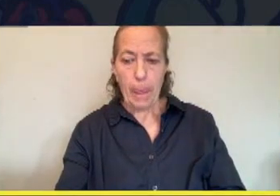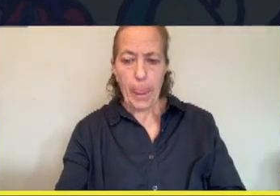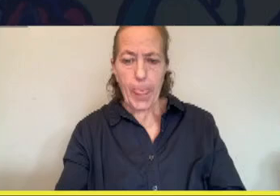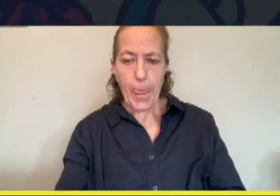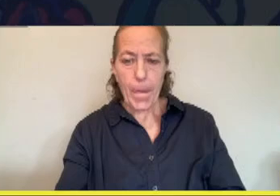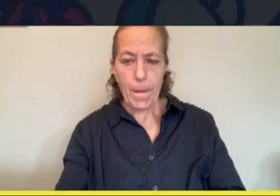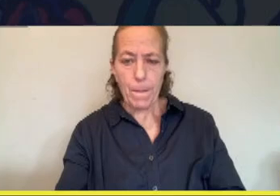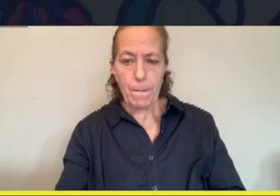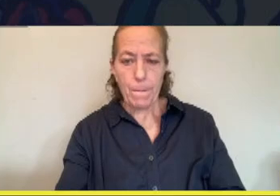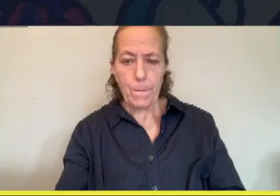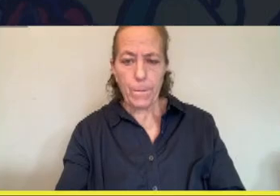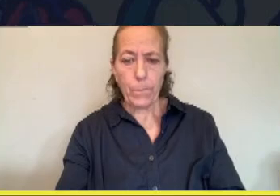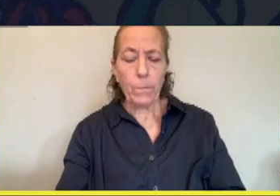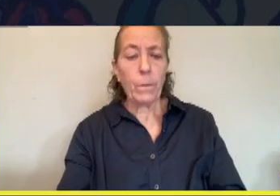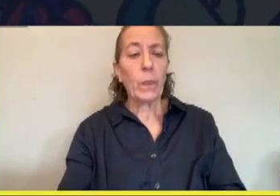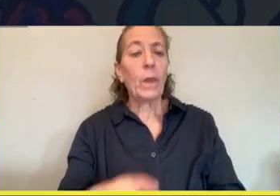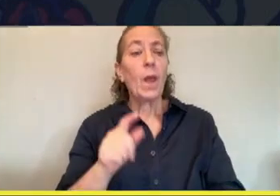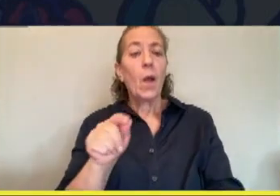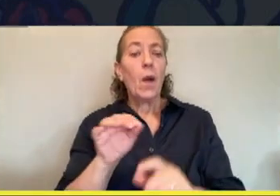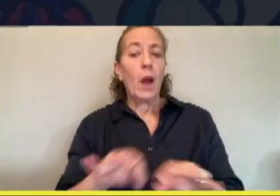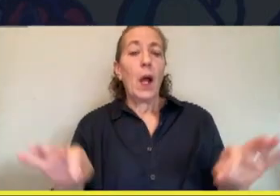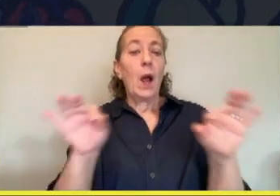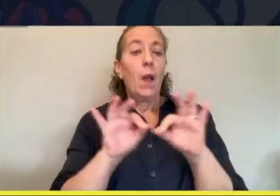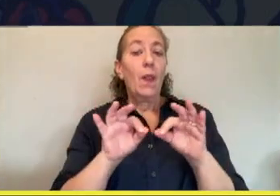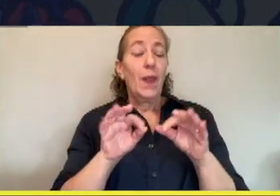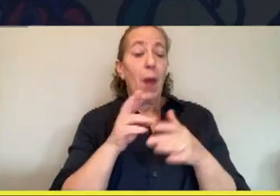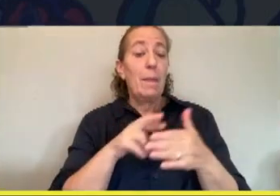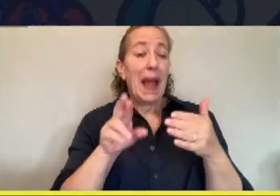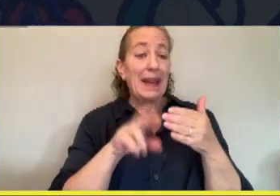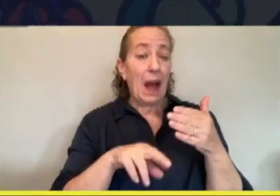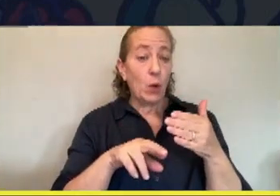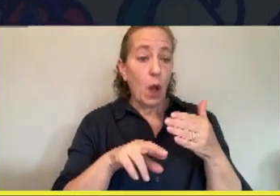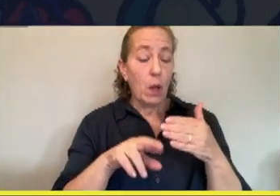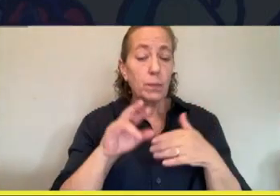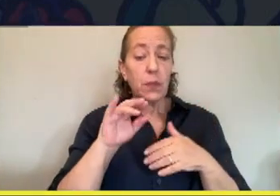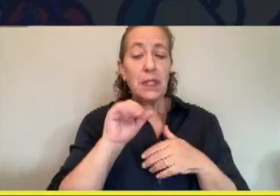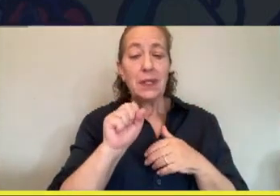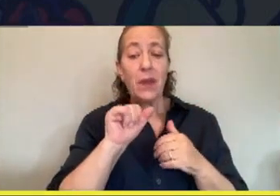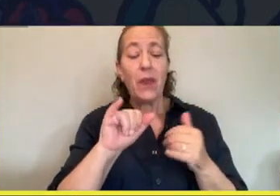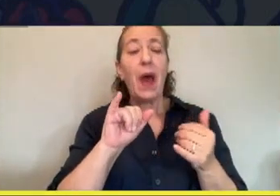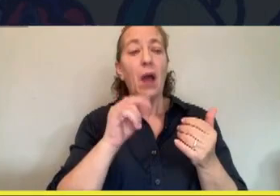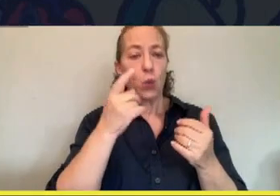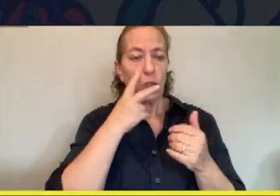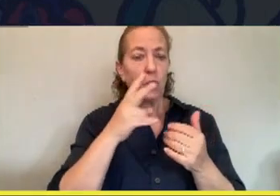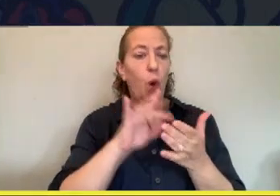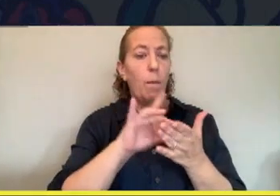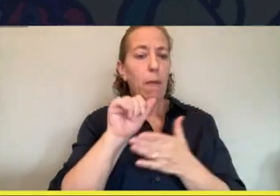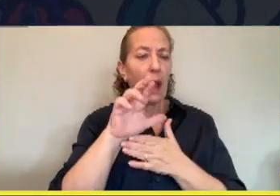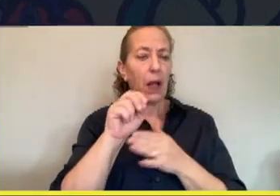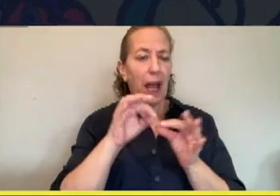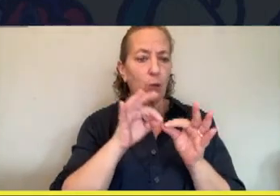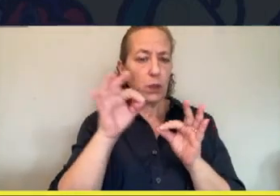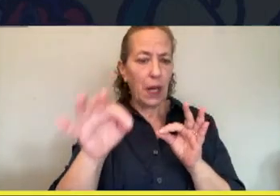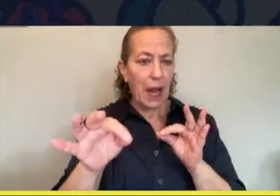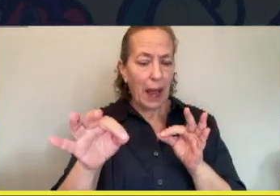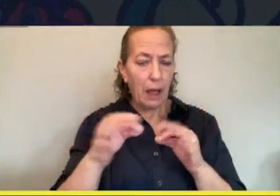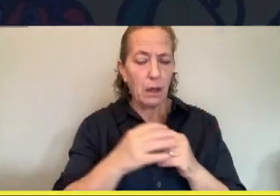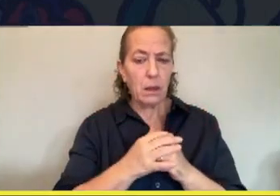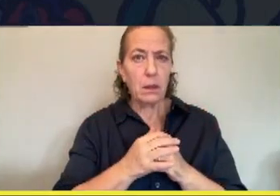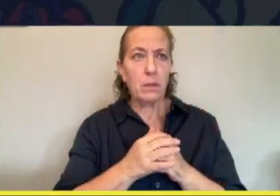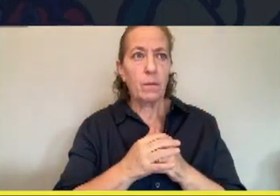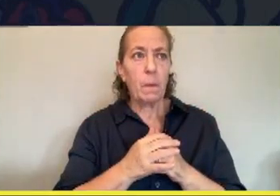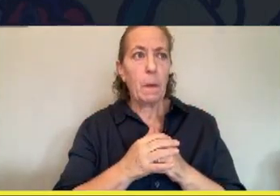included, because of the COVID-19 pandemic, medical care was delayed, needed medical care for something other